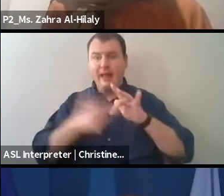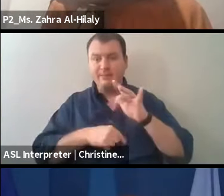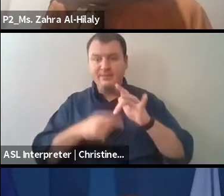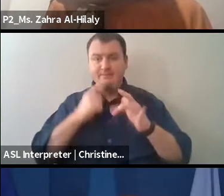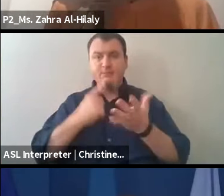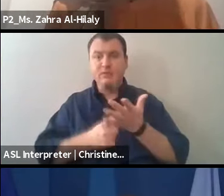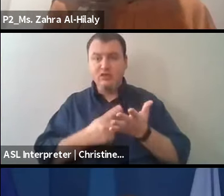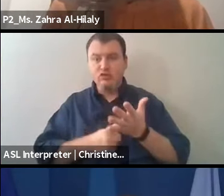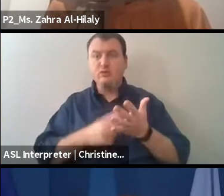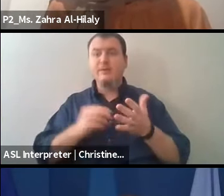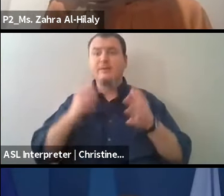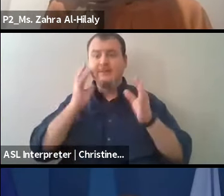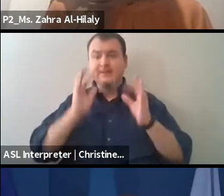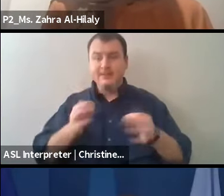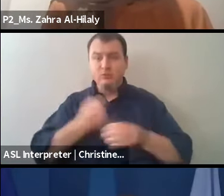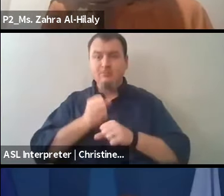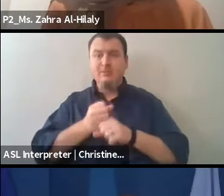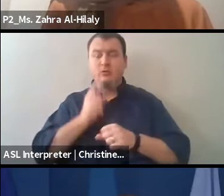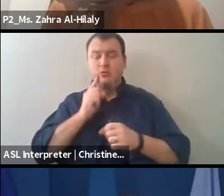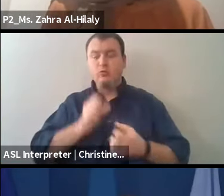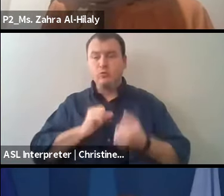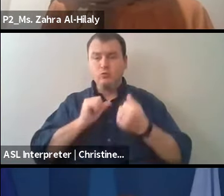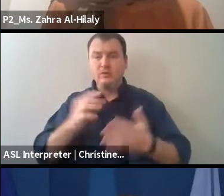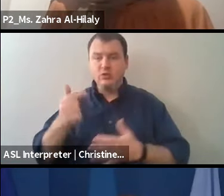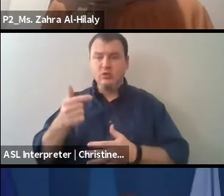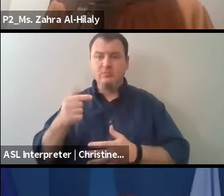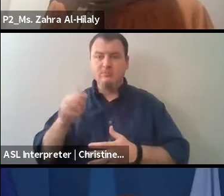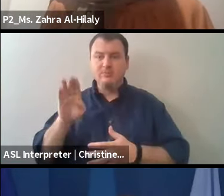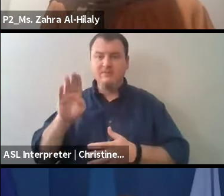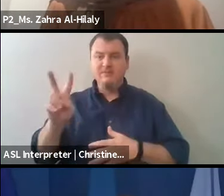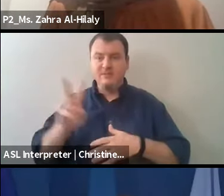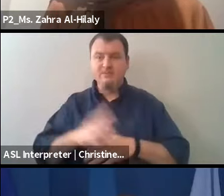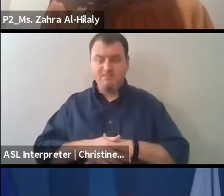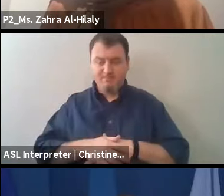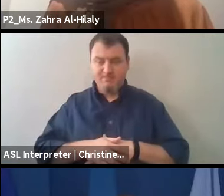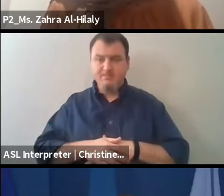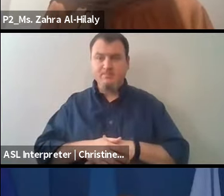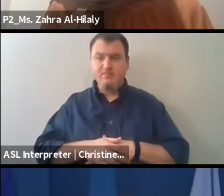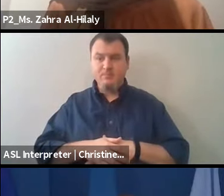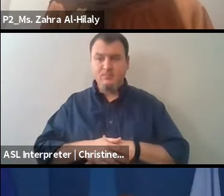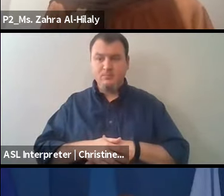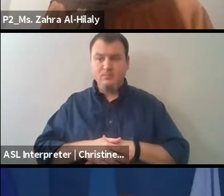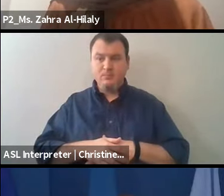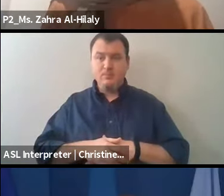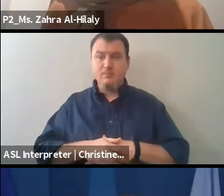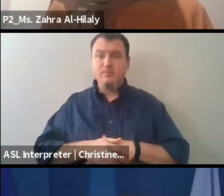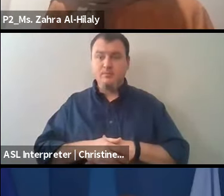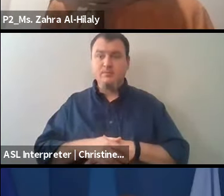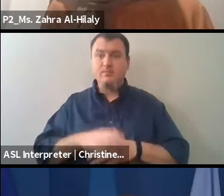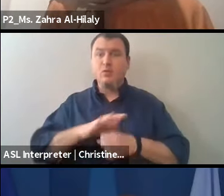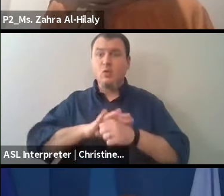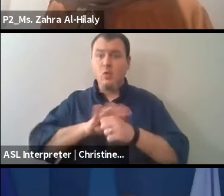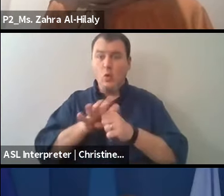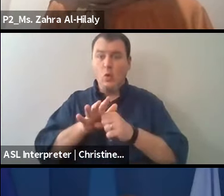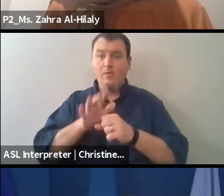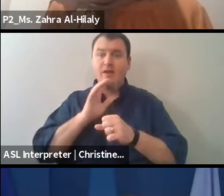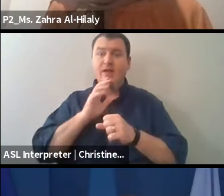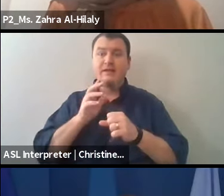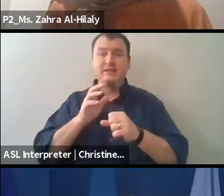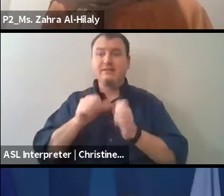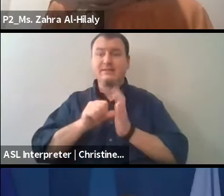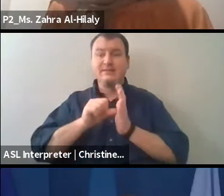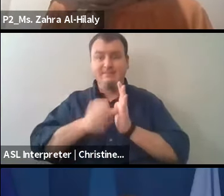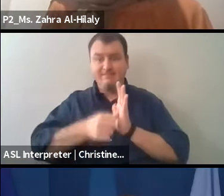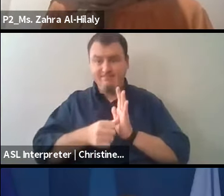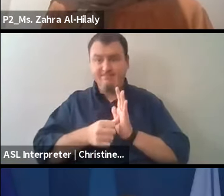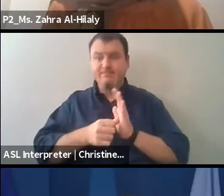decision-making related to addressing GBV. And COVID has highlighted the